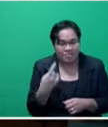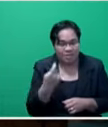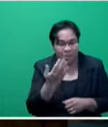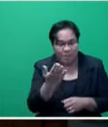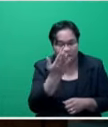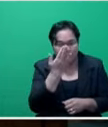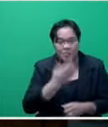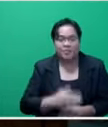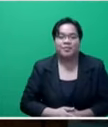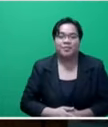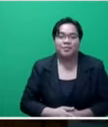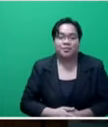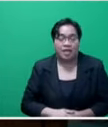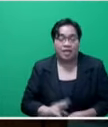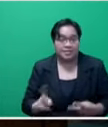Secondly,